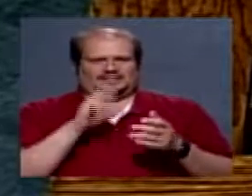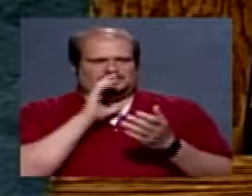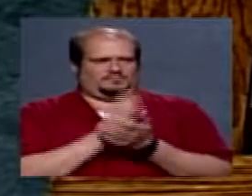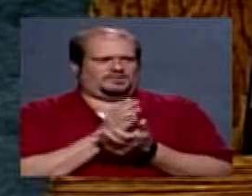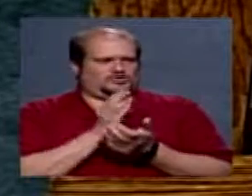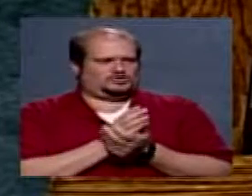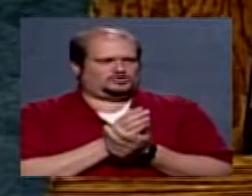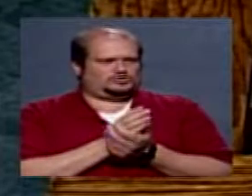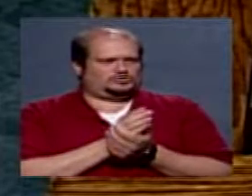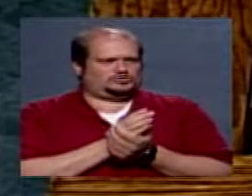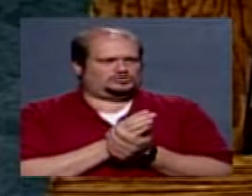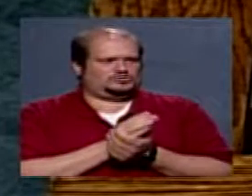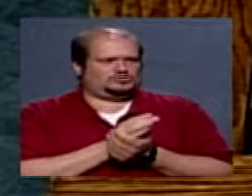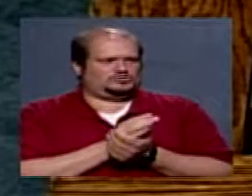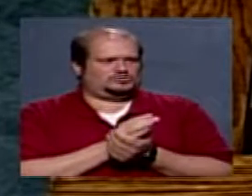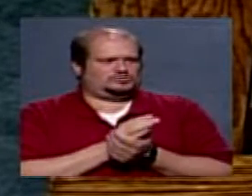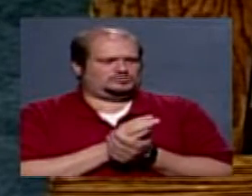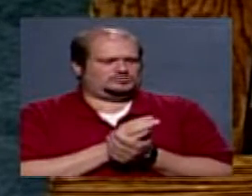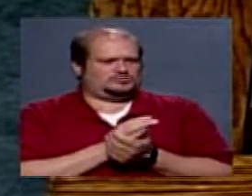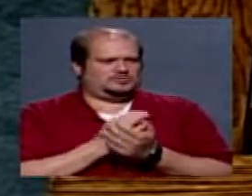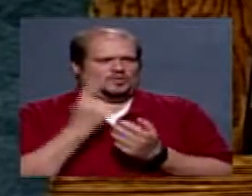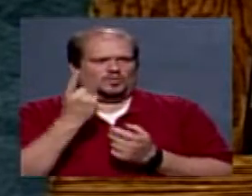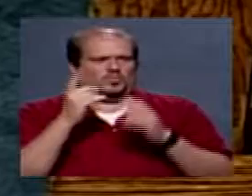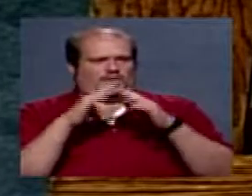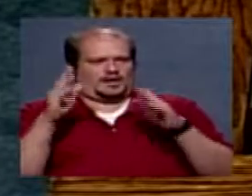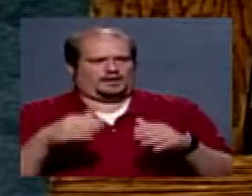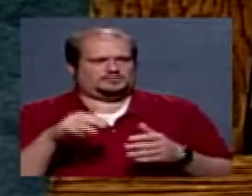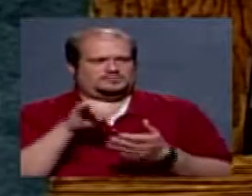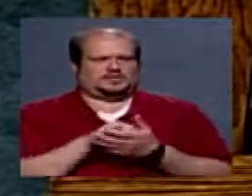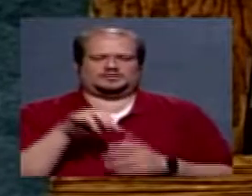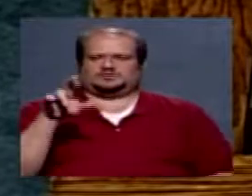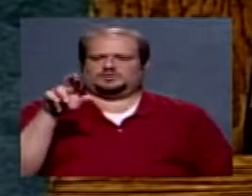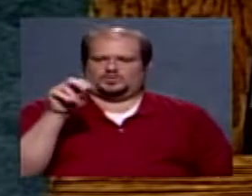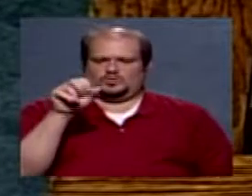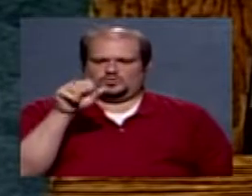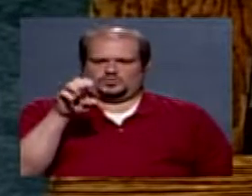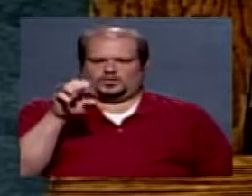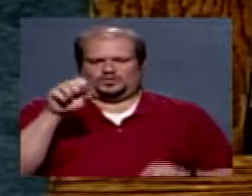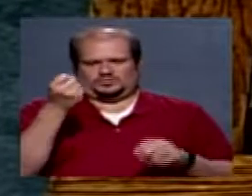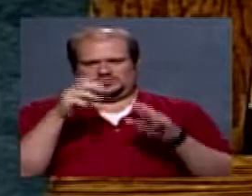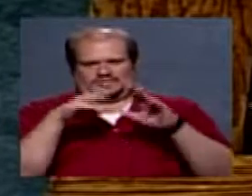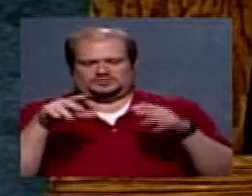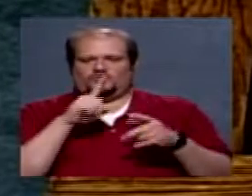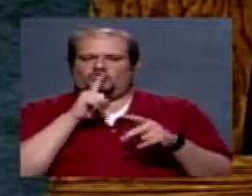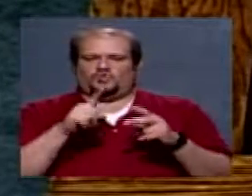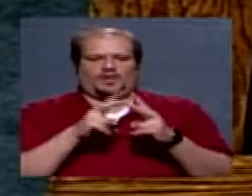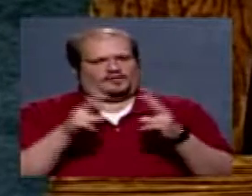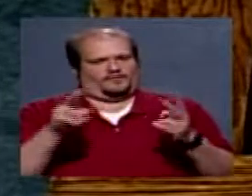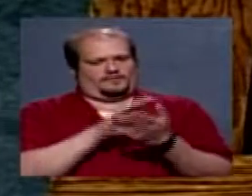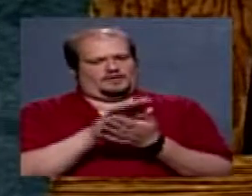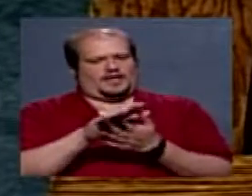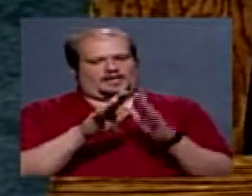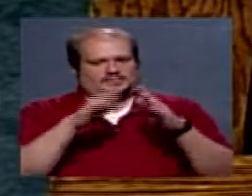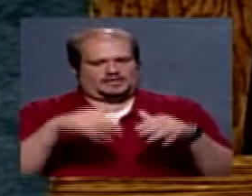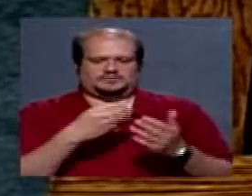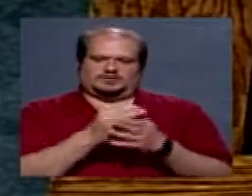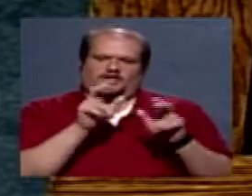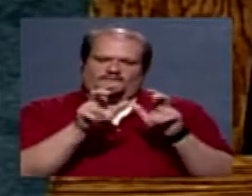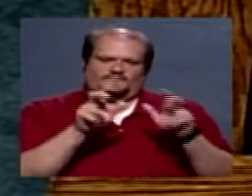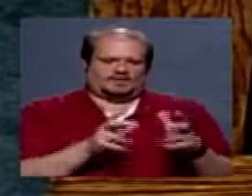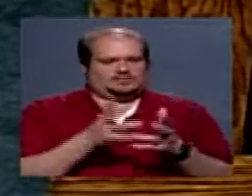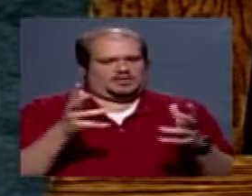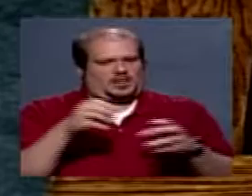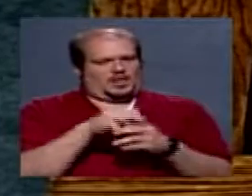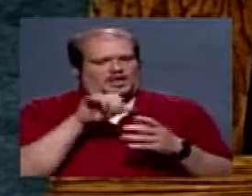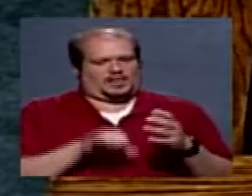of one of the houses. This is Rose's house. It's a very nice house. She has invested a lot in this